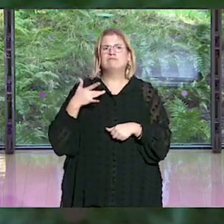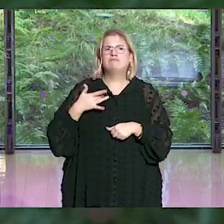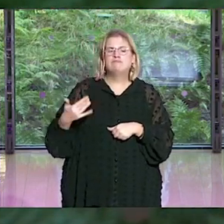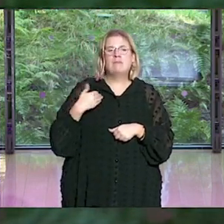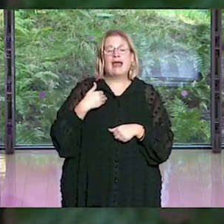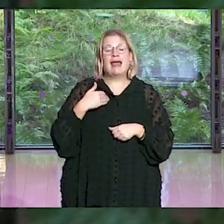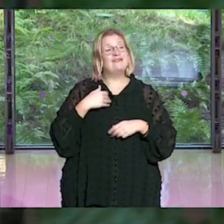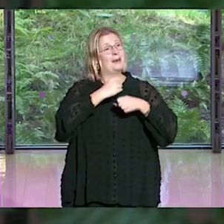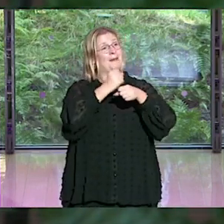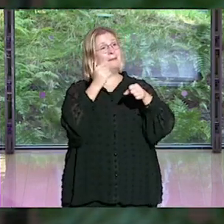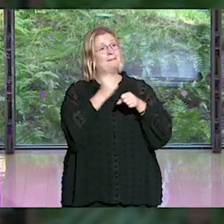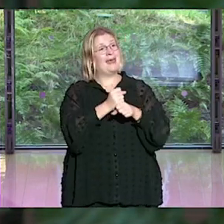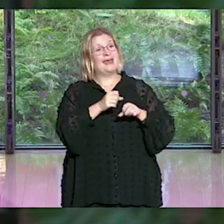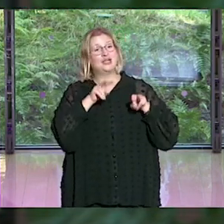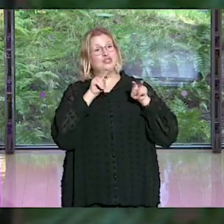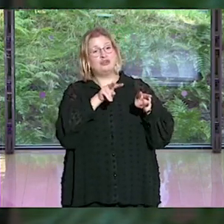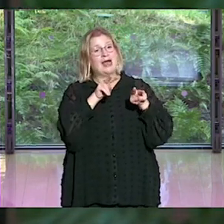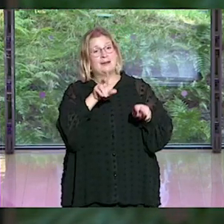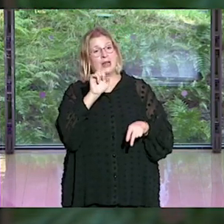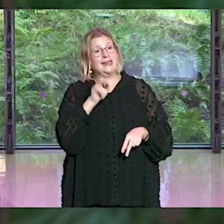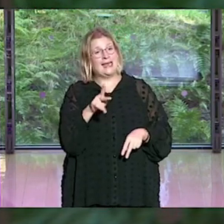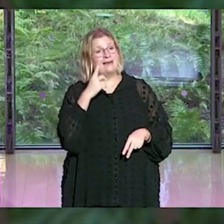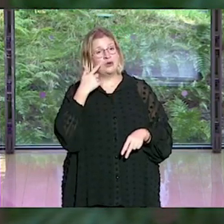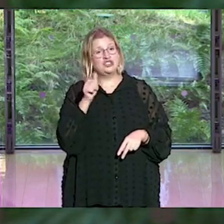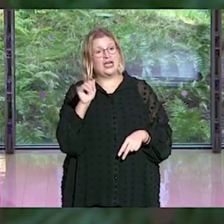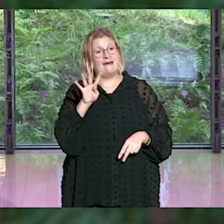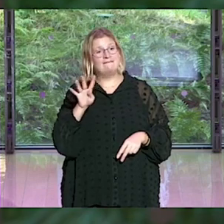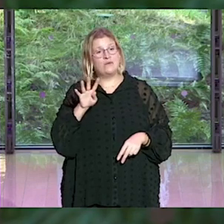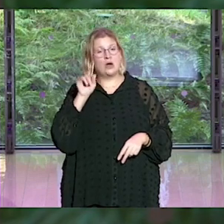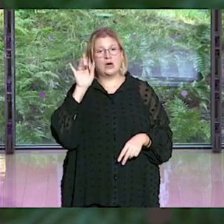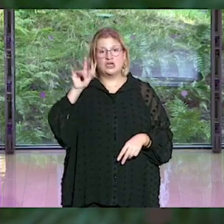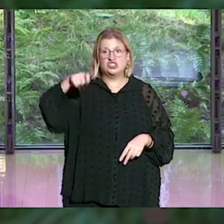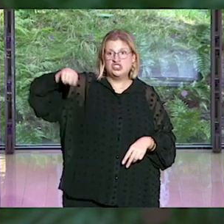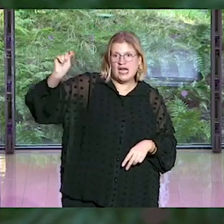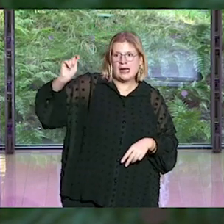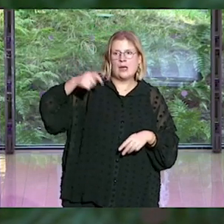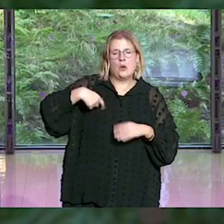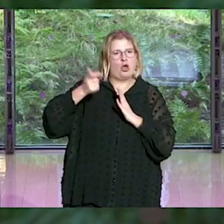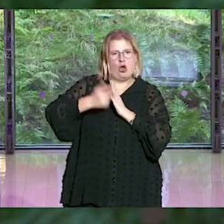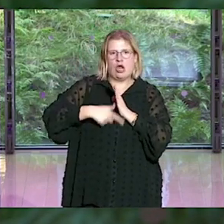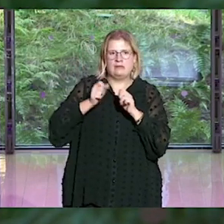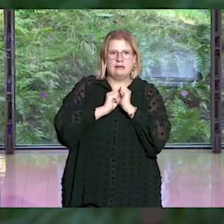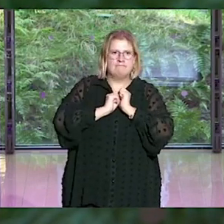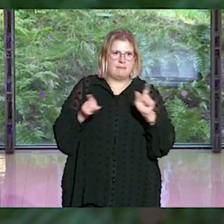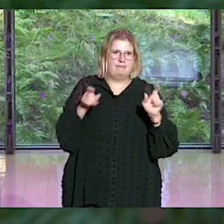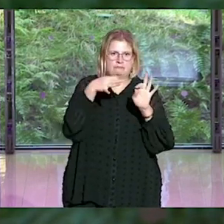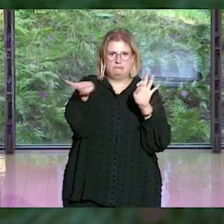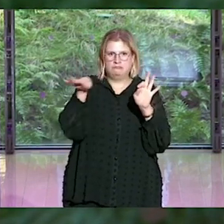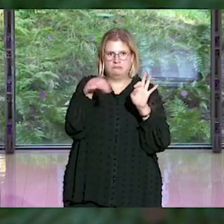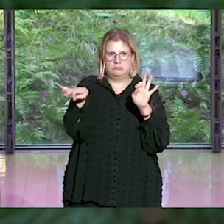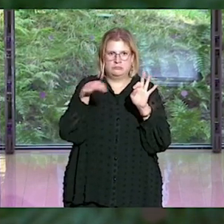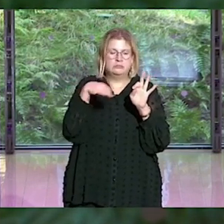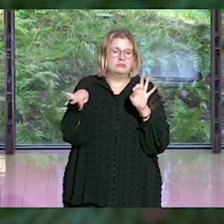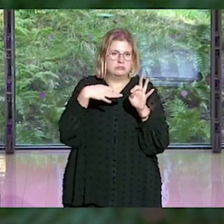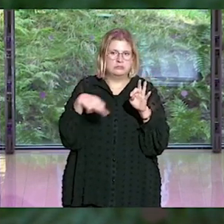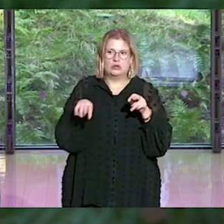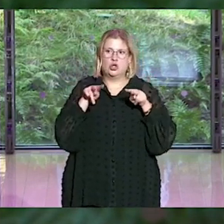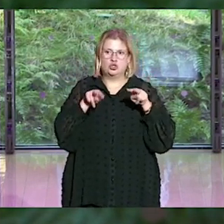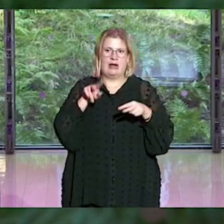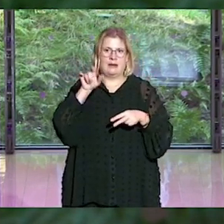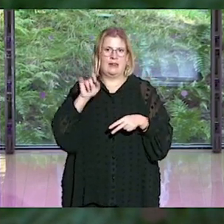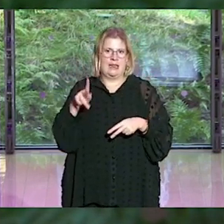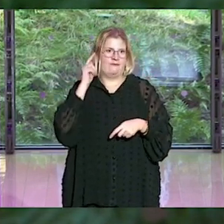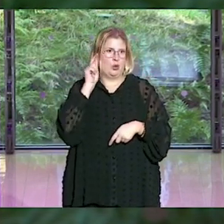create trackable links in GA4 or checkbox that will automatically create those trackable links for